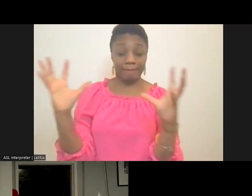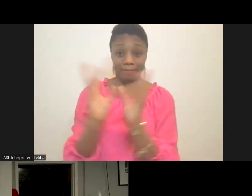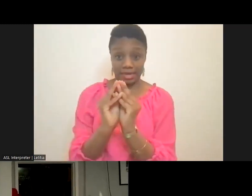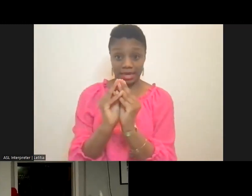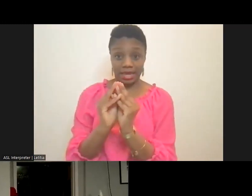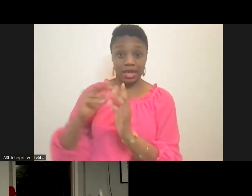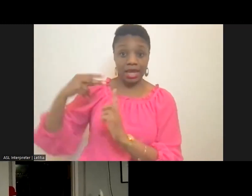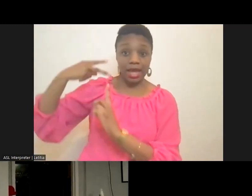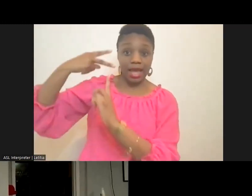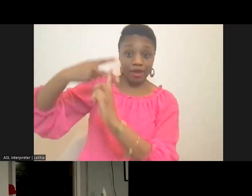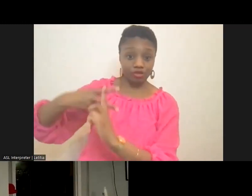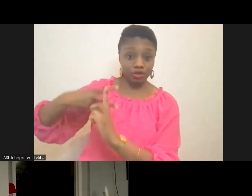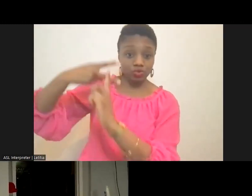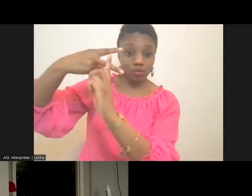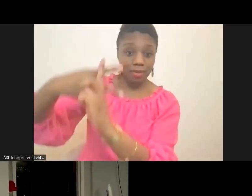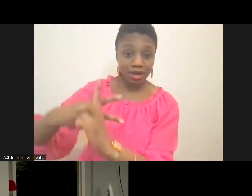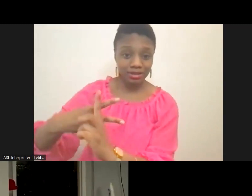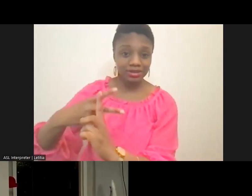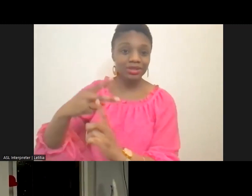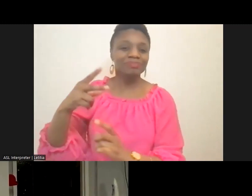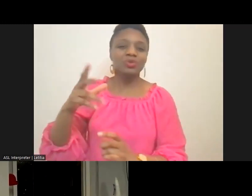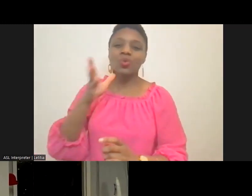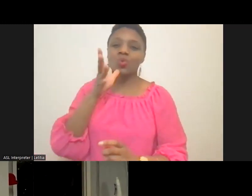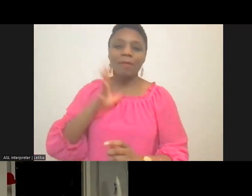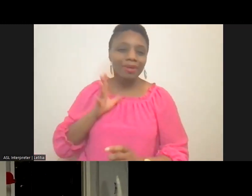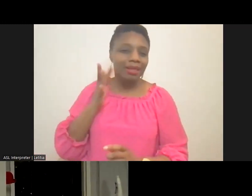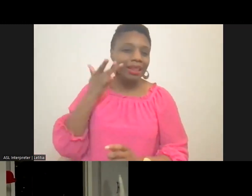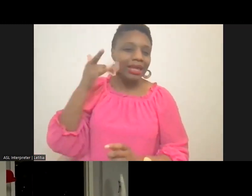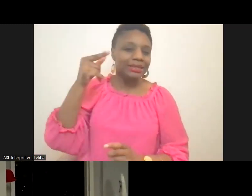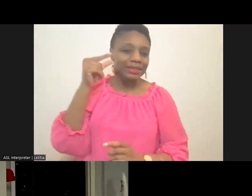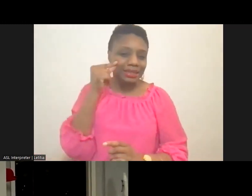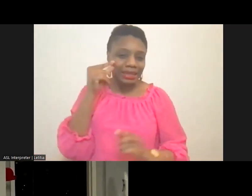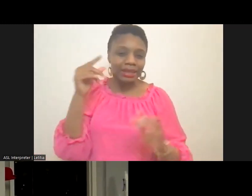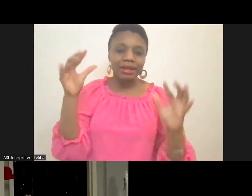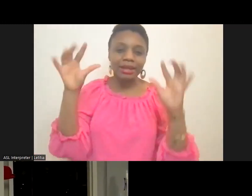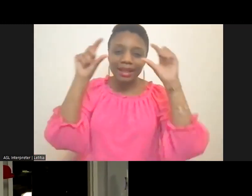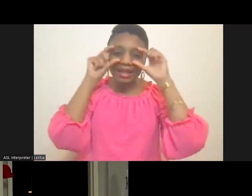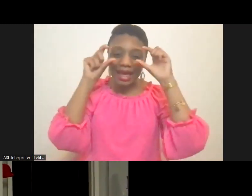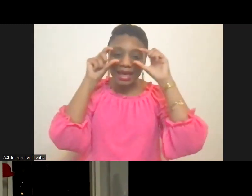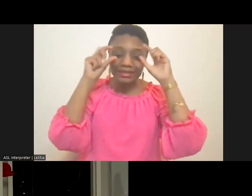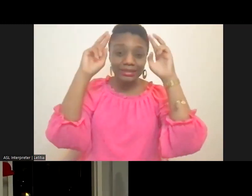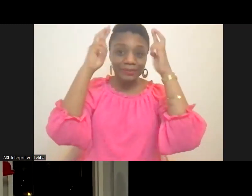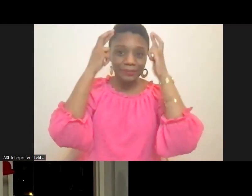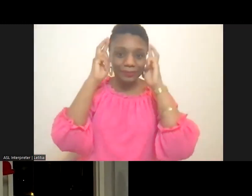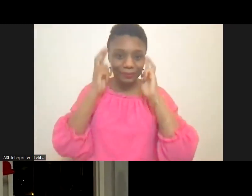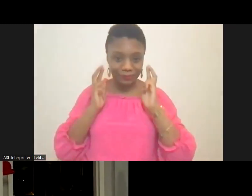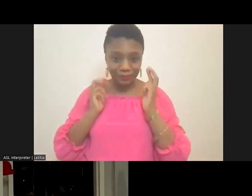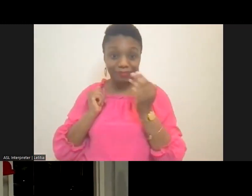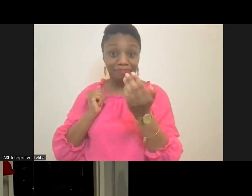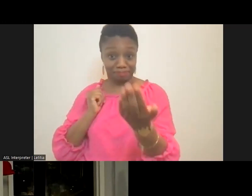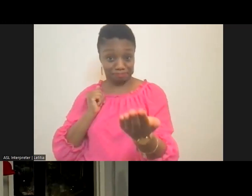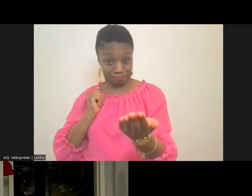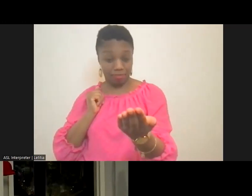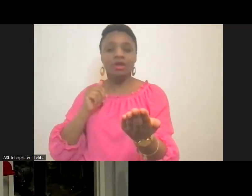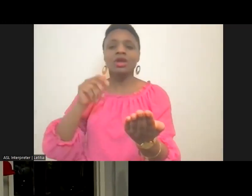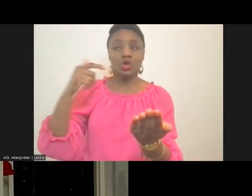total of how many meetings a year? 6 meetings a year? Yeah. Okay, great. And so